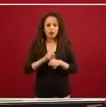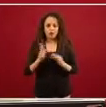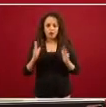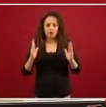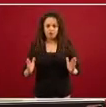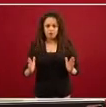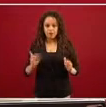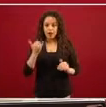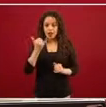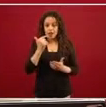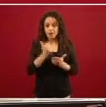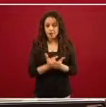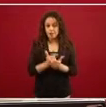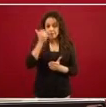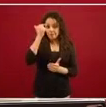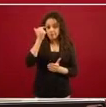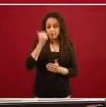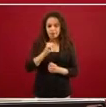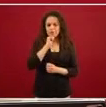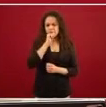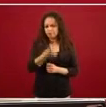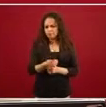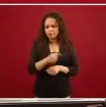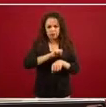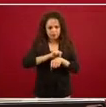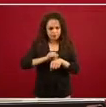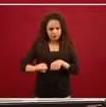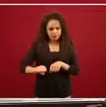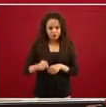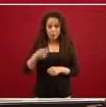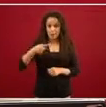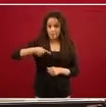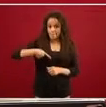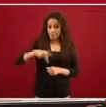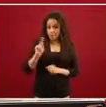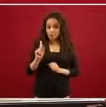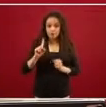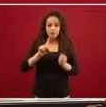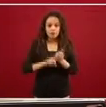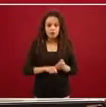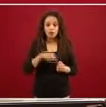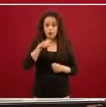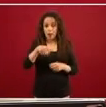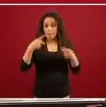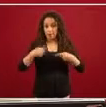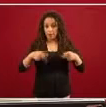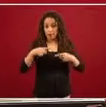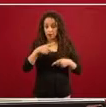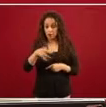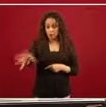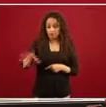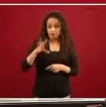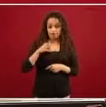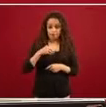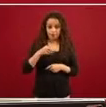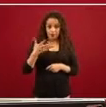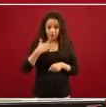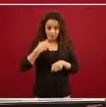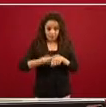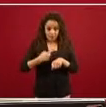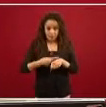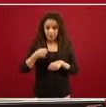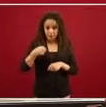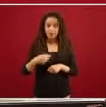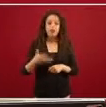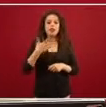will have a natural recovery. But if you are a person that are obese,